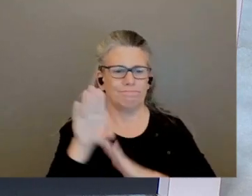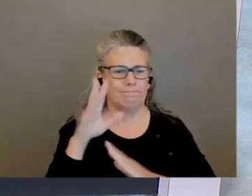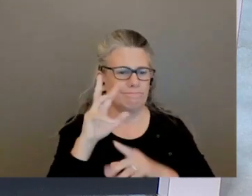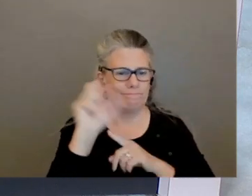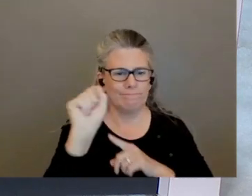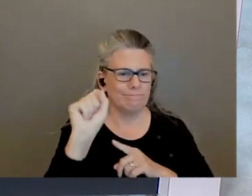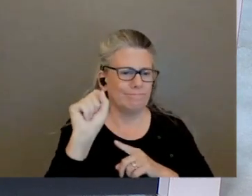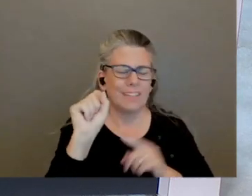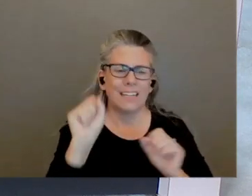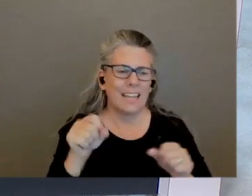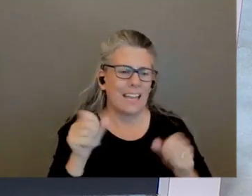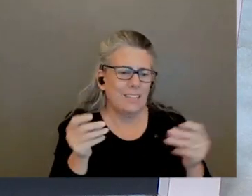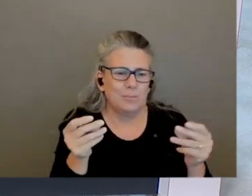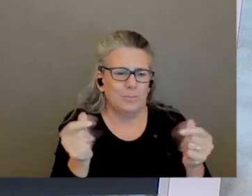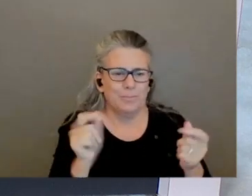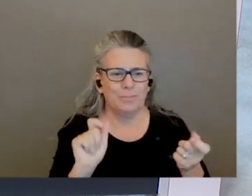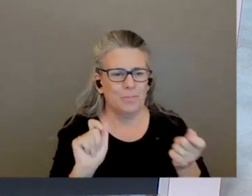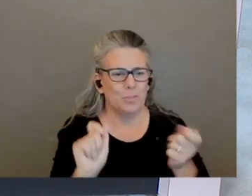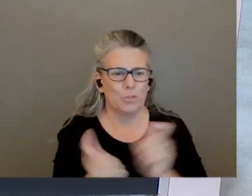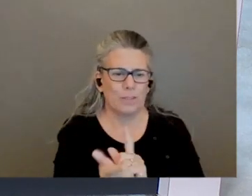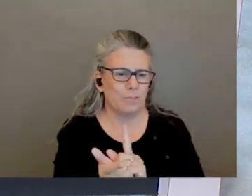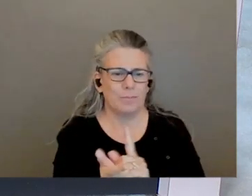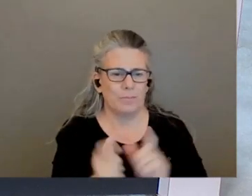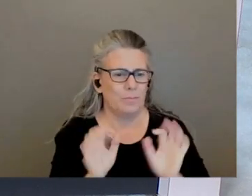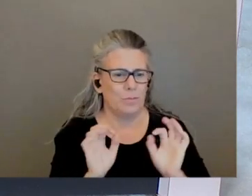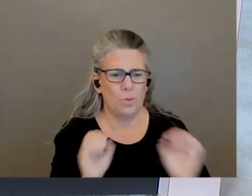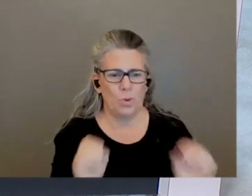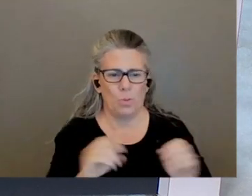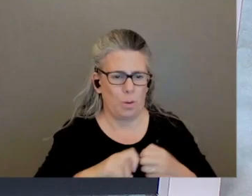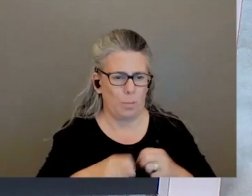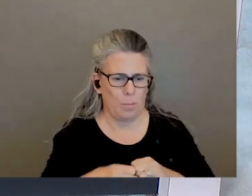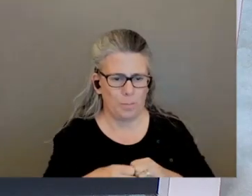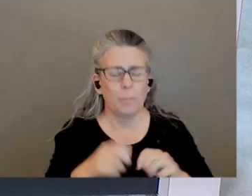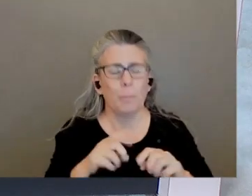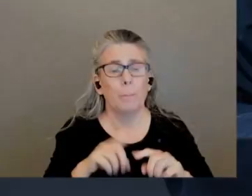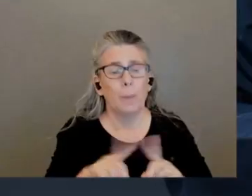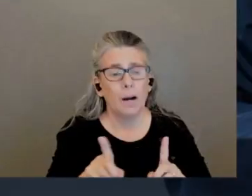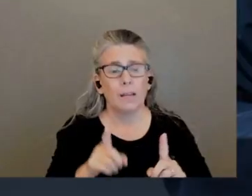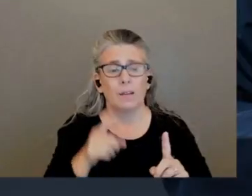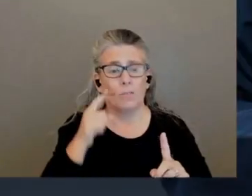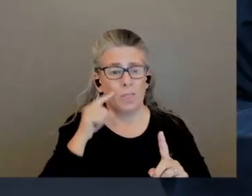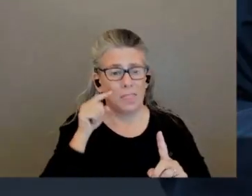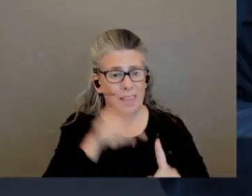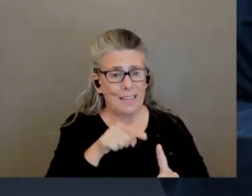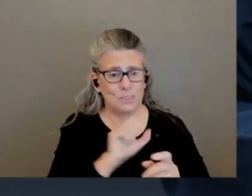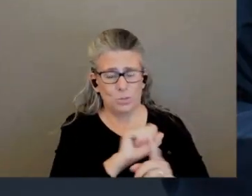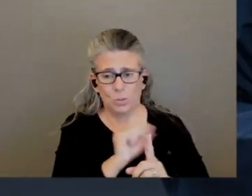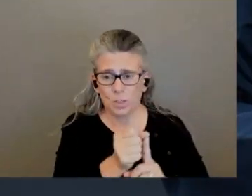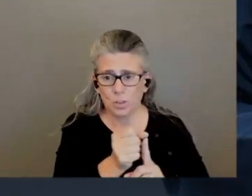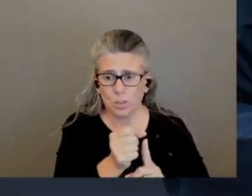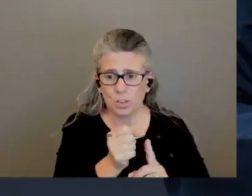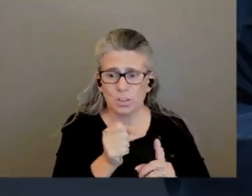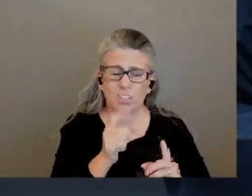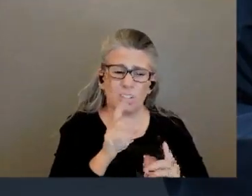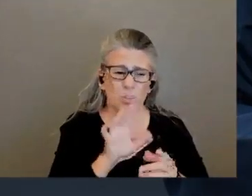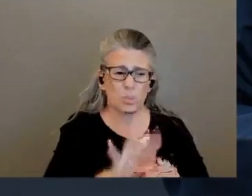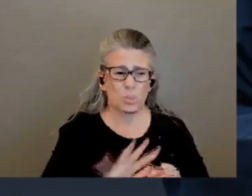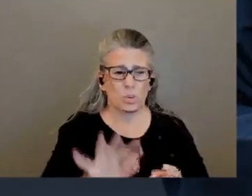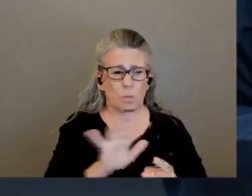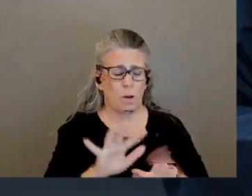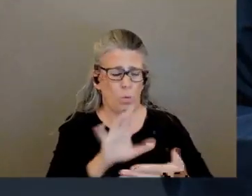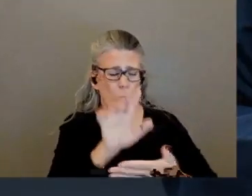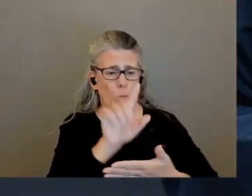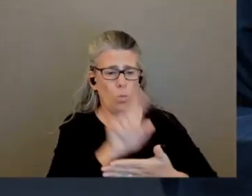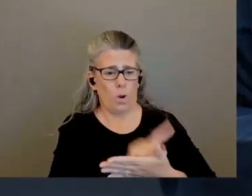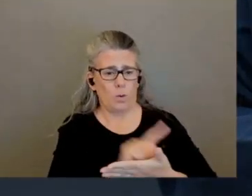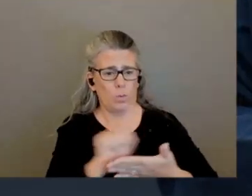really quick. But in this specific case, they've been able to do it in roughly a week to get the first version